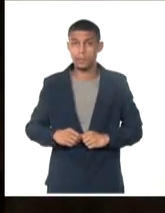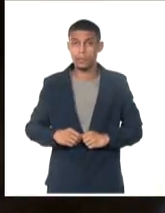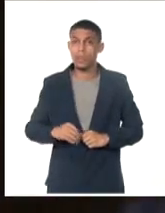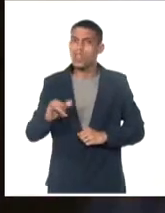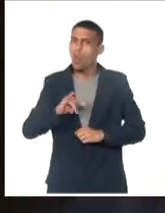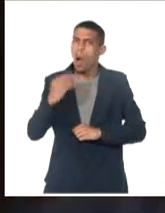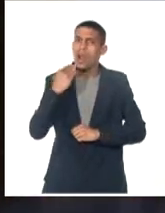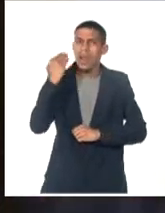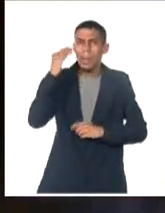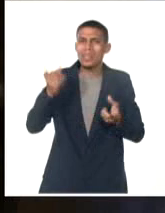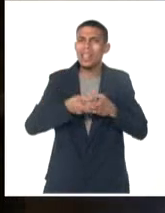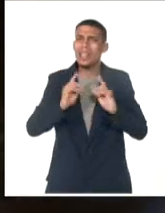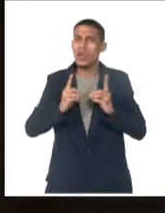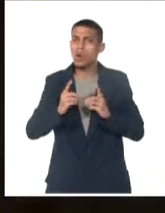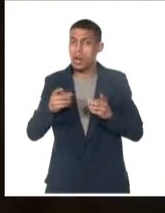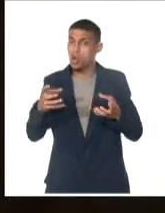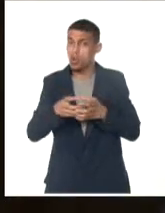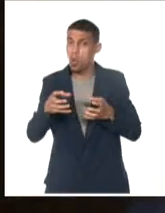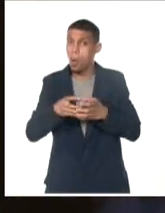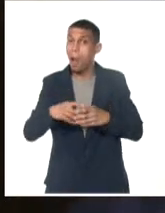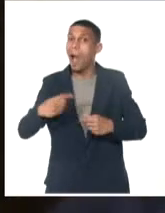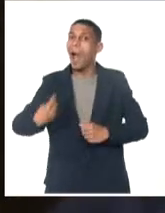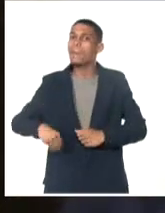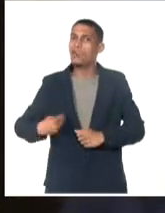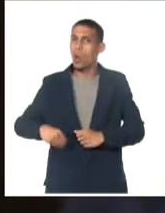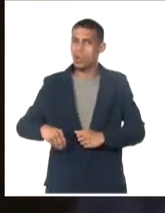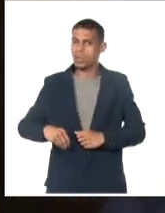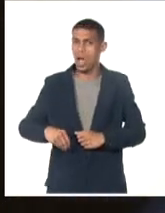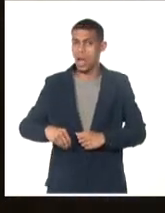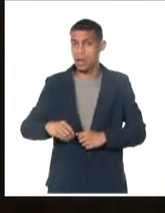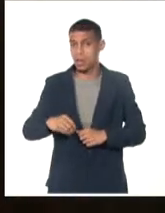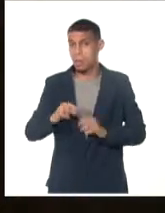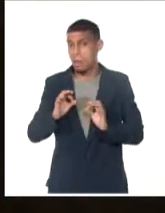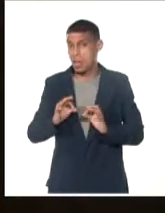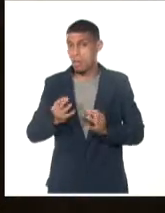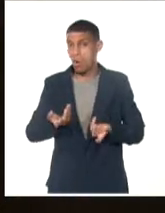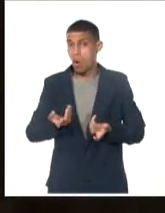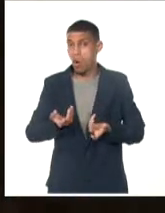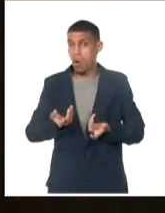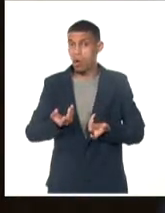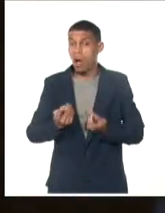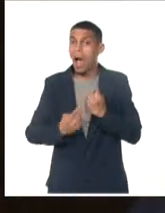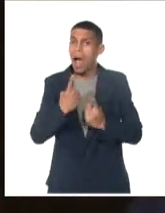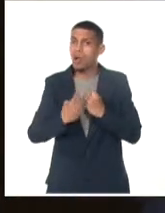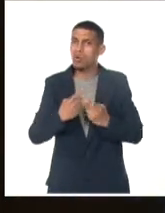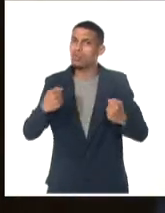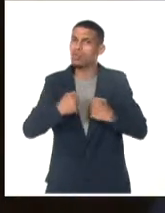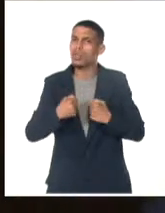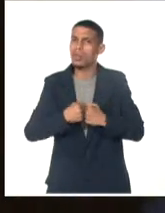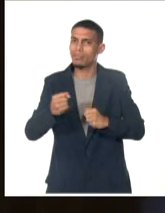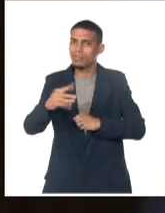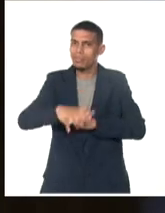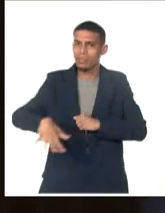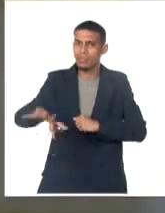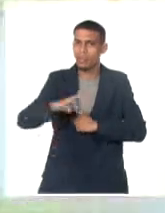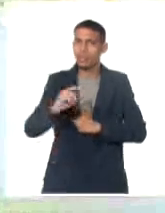together to leverage, you know, what's really happening on the ground and how can we help